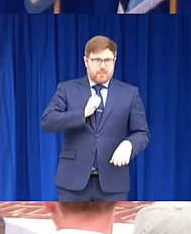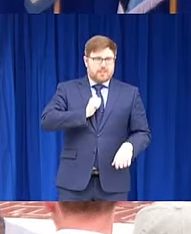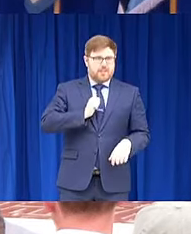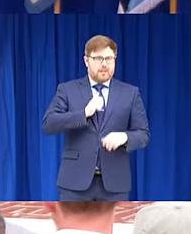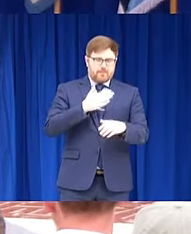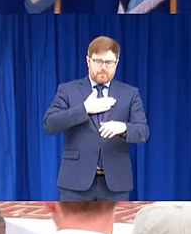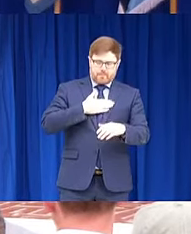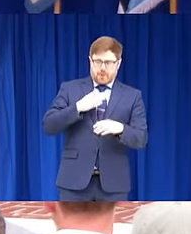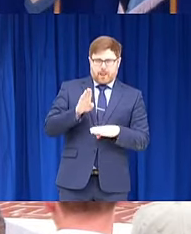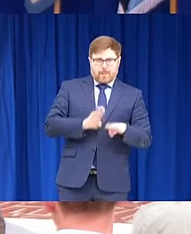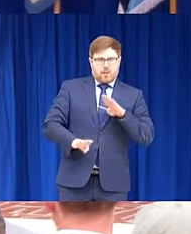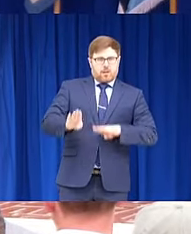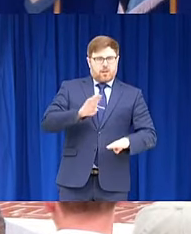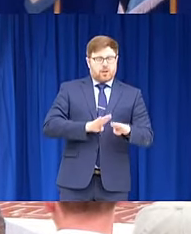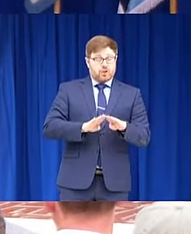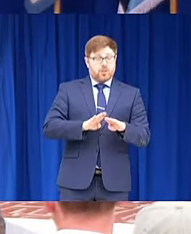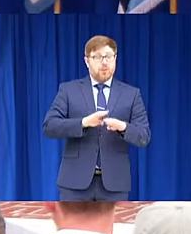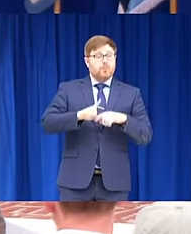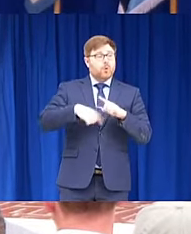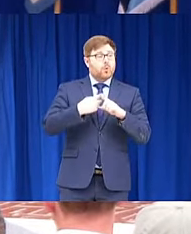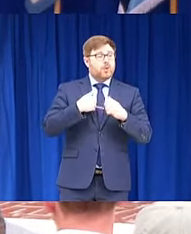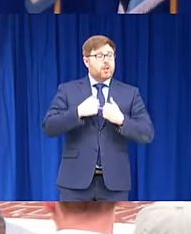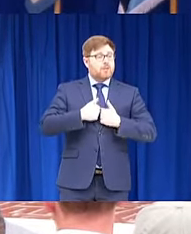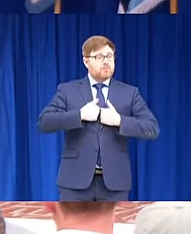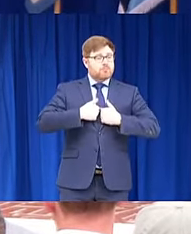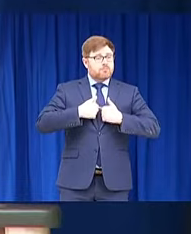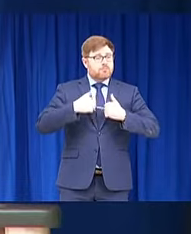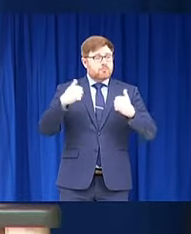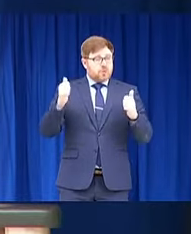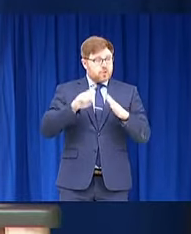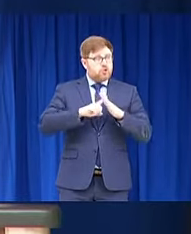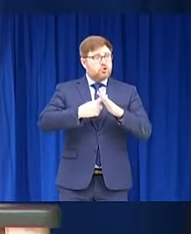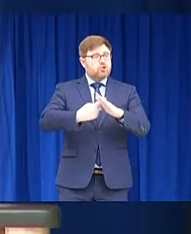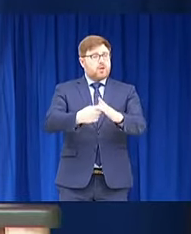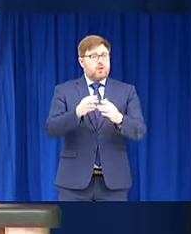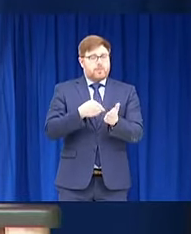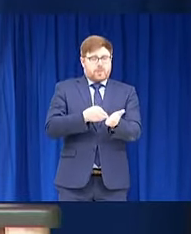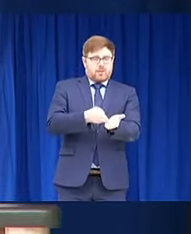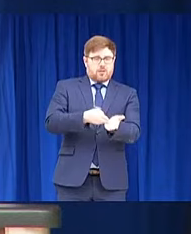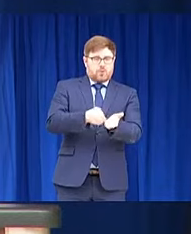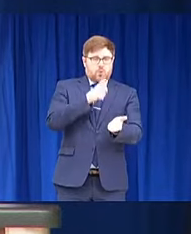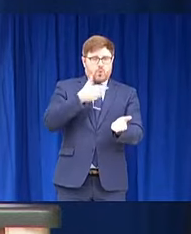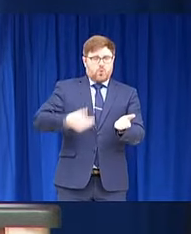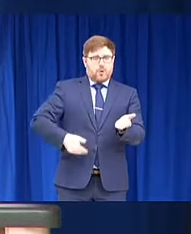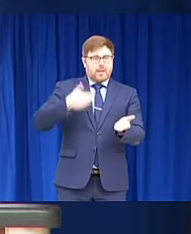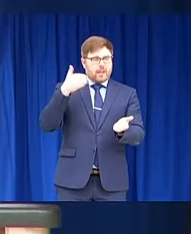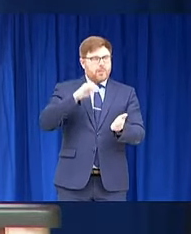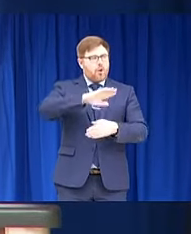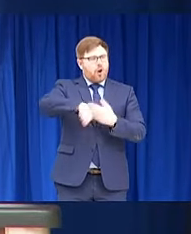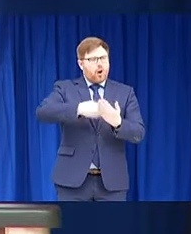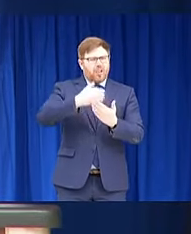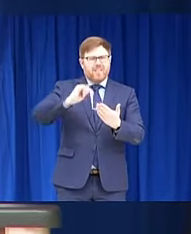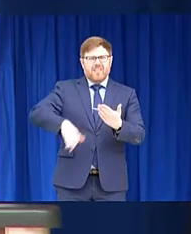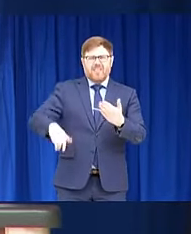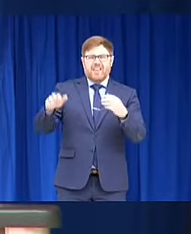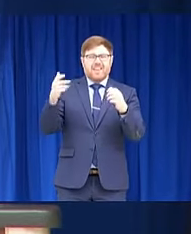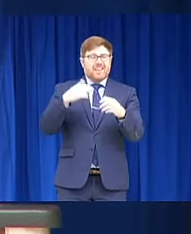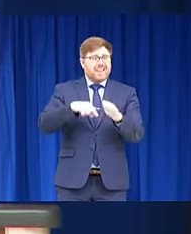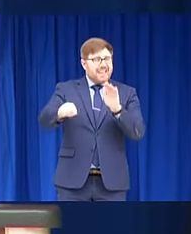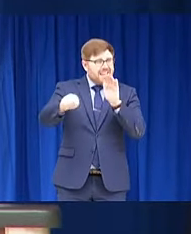leading an authentic life, I began putting all of that previously diverted energy and emotion to